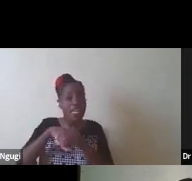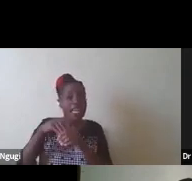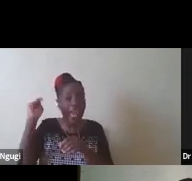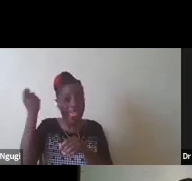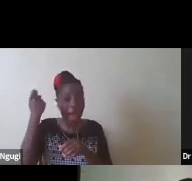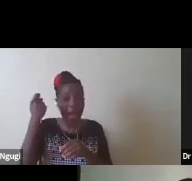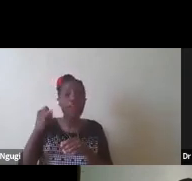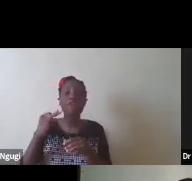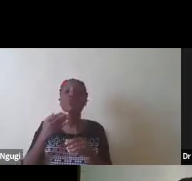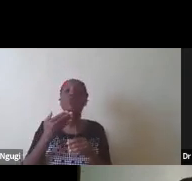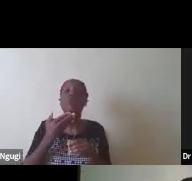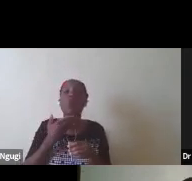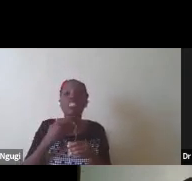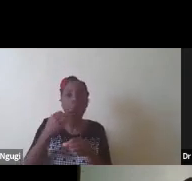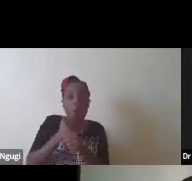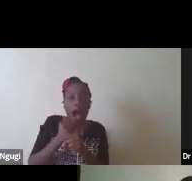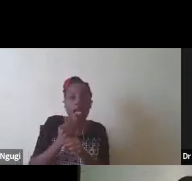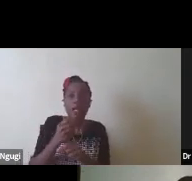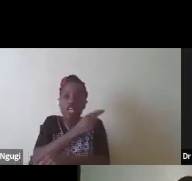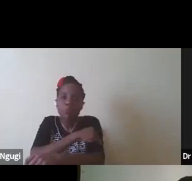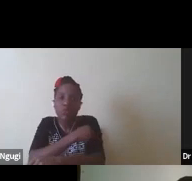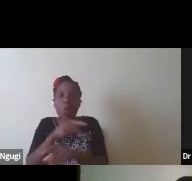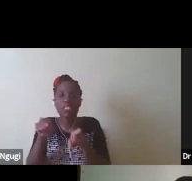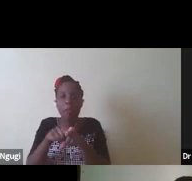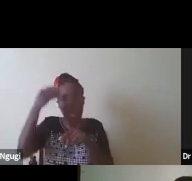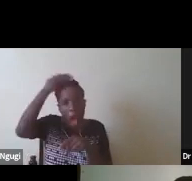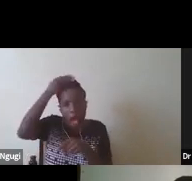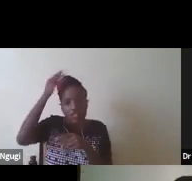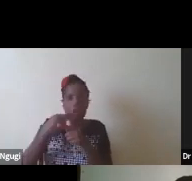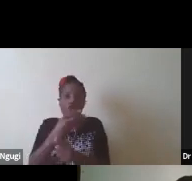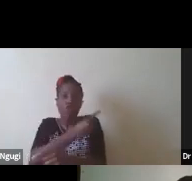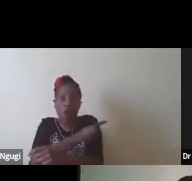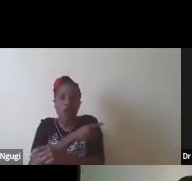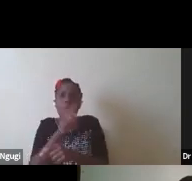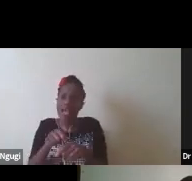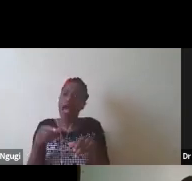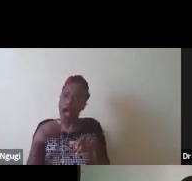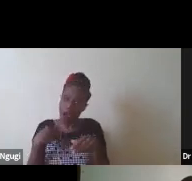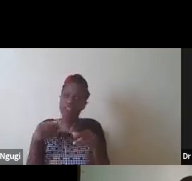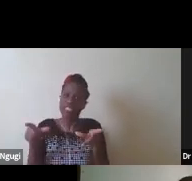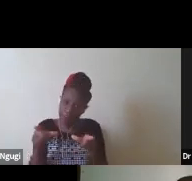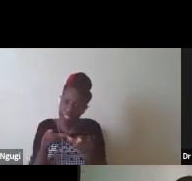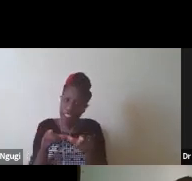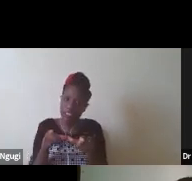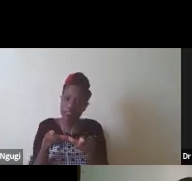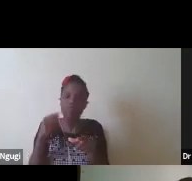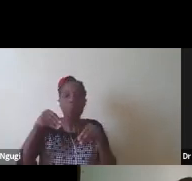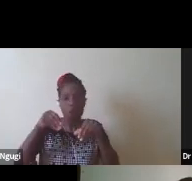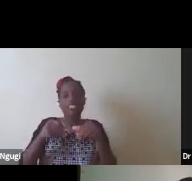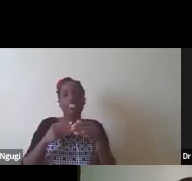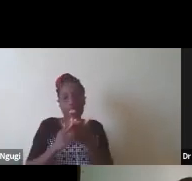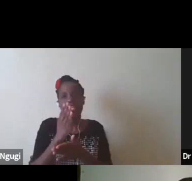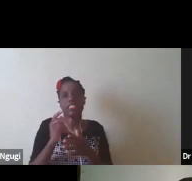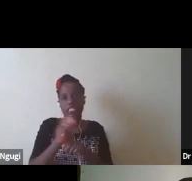work at any of the psychiatric hospitals has to have that certificate. So that becomes an incentive if